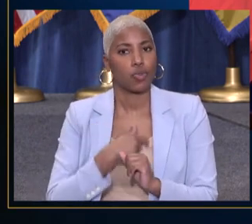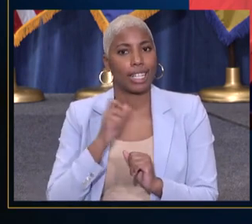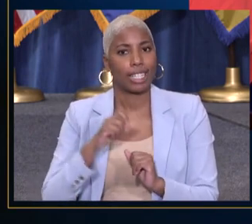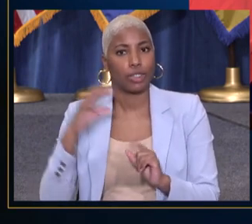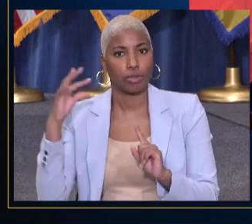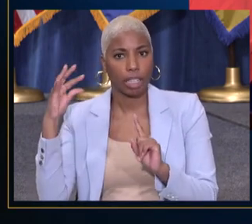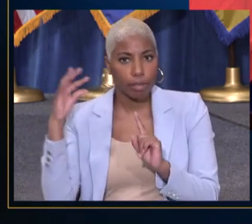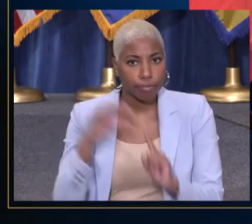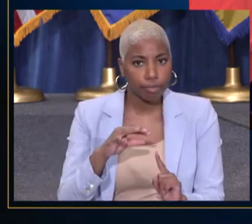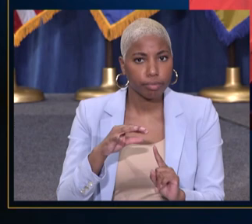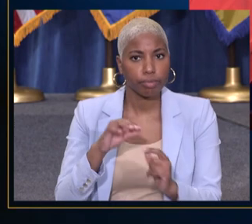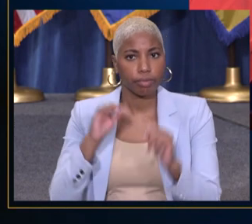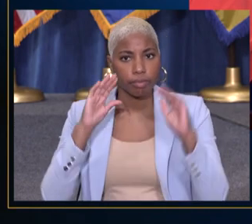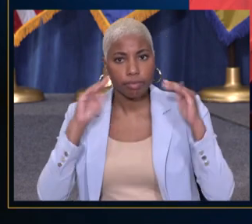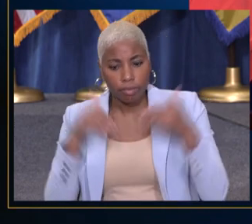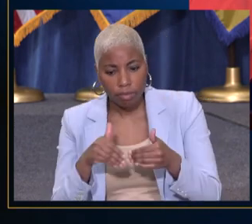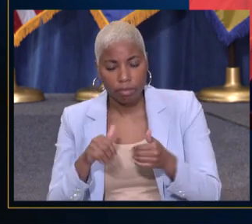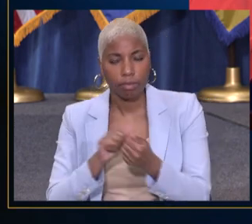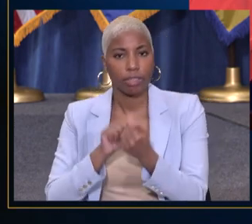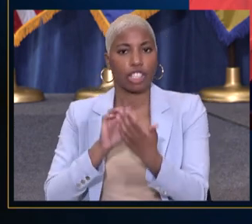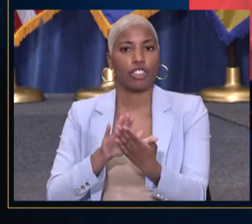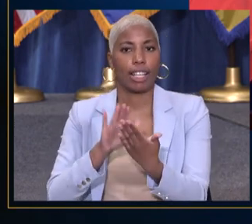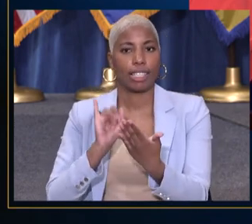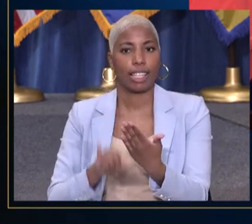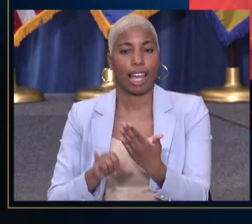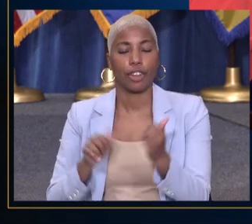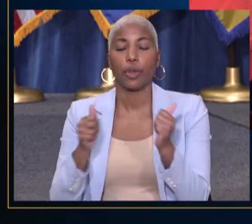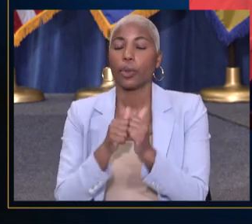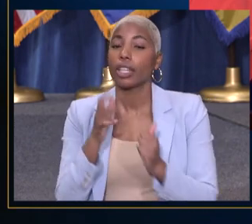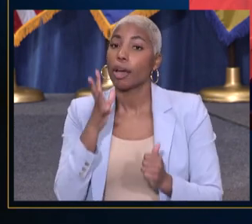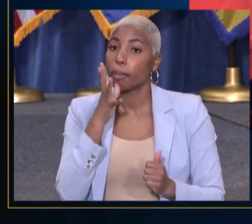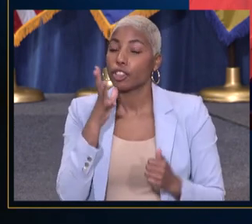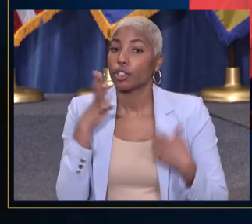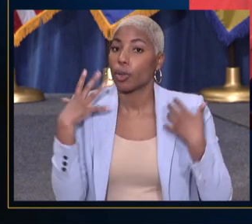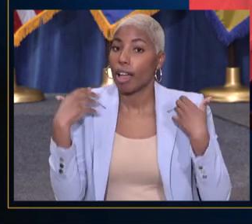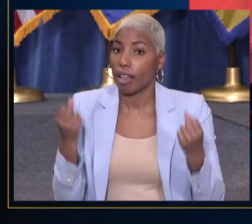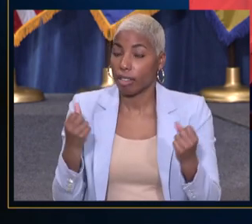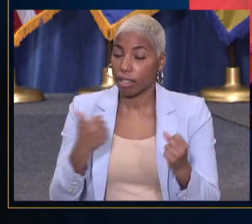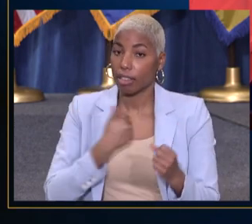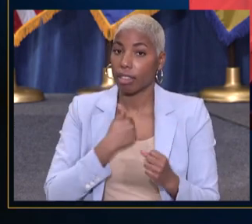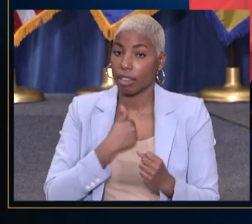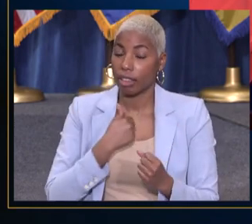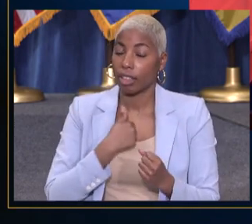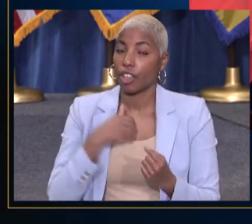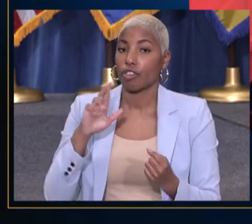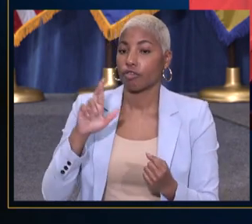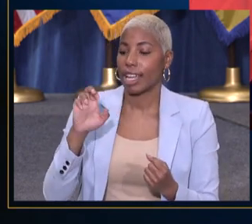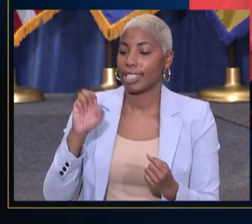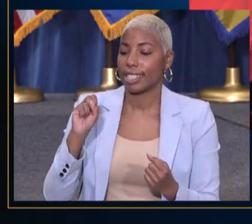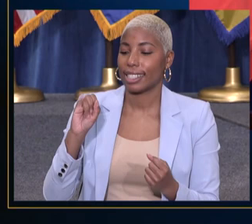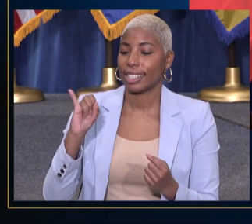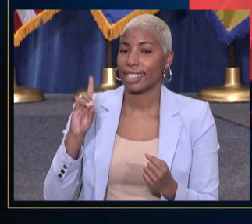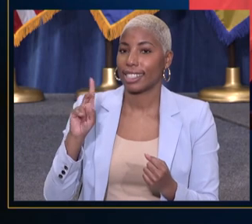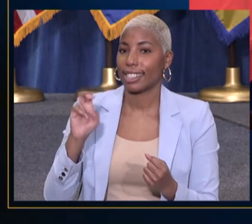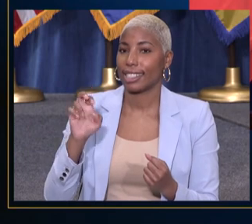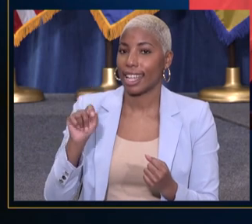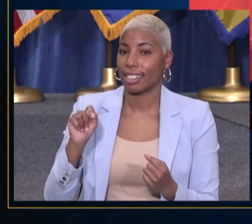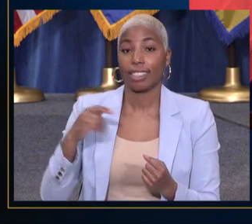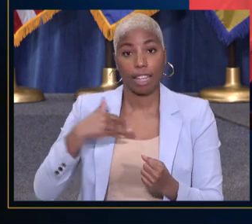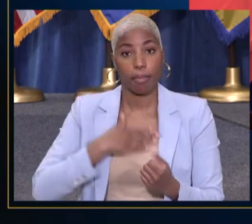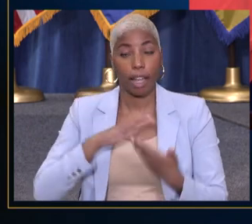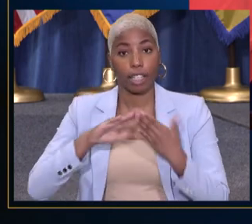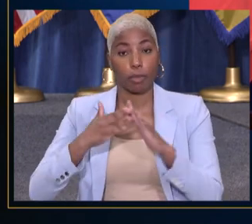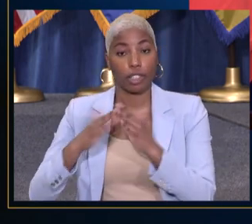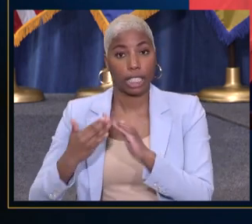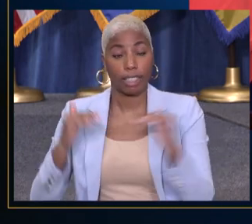we need to address that. So that's where it started. With maternal health as a resident in New York City, the disparities I saw